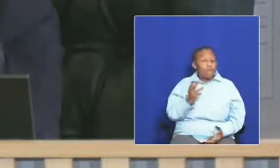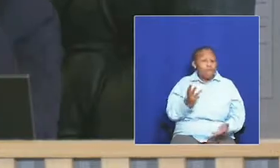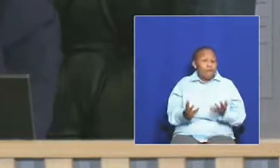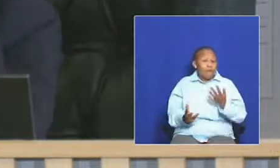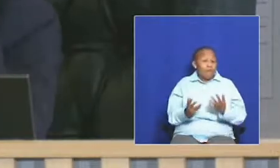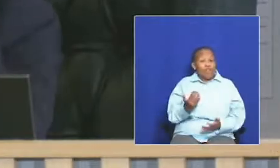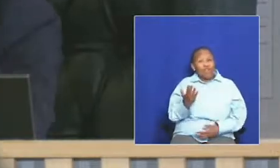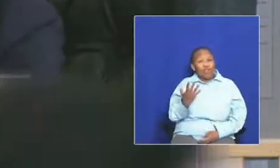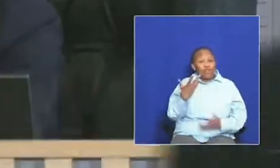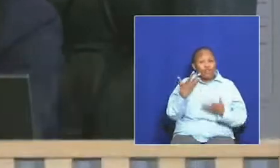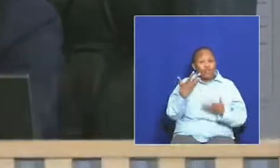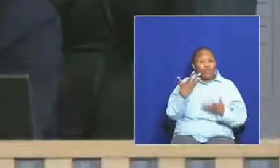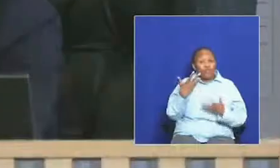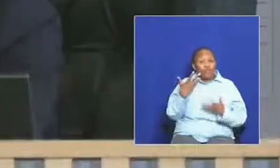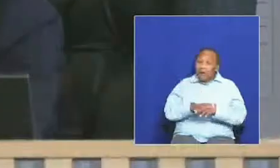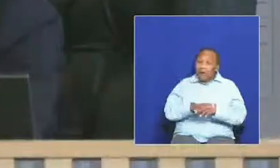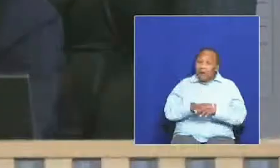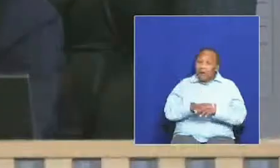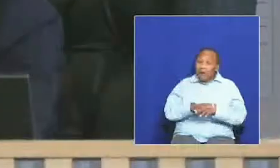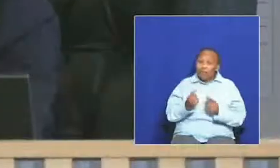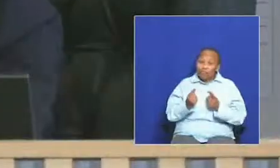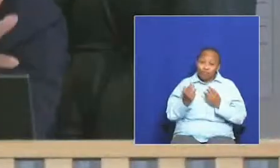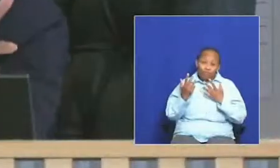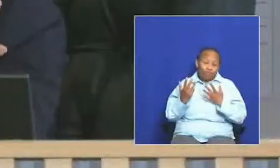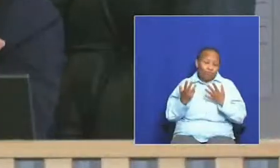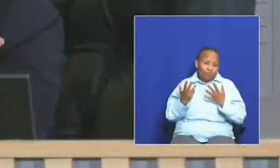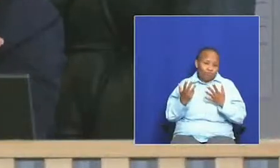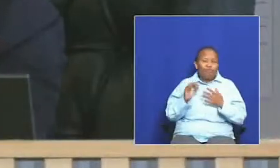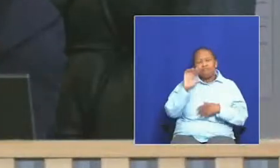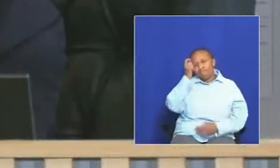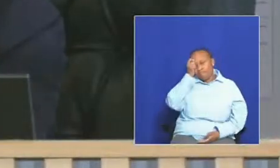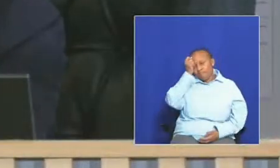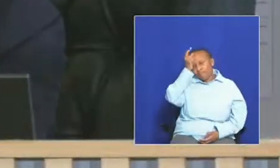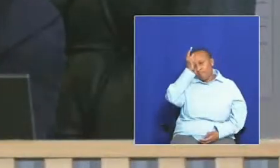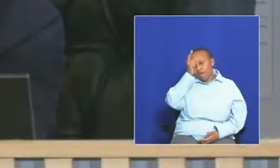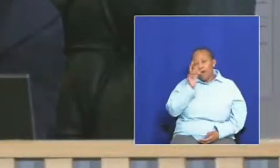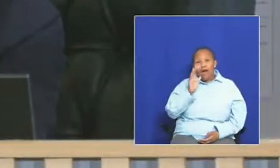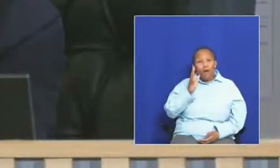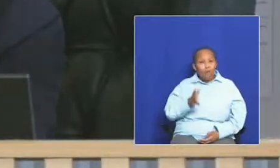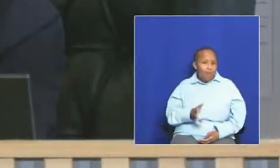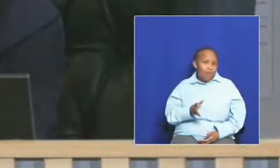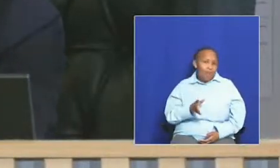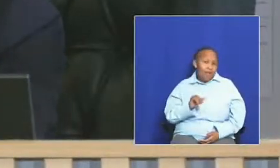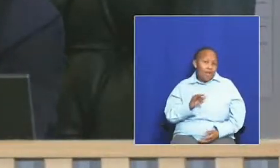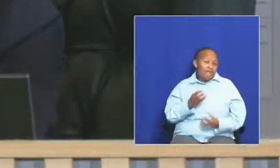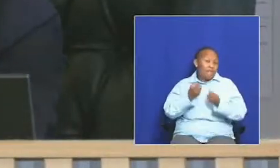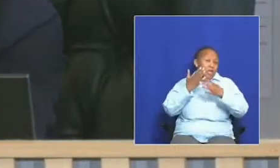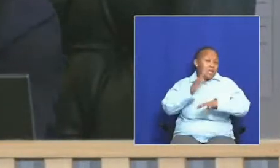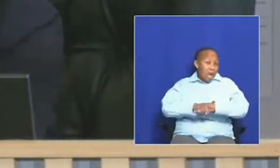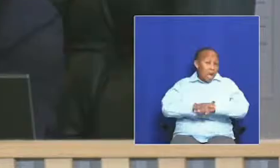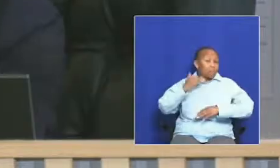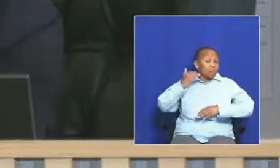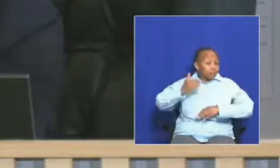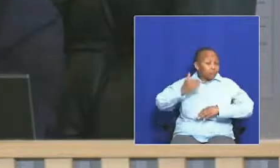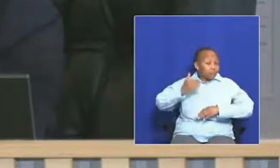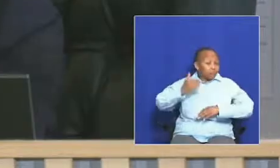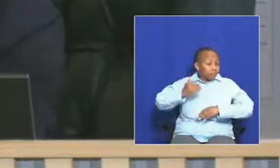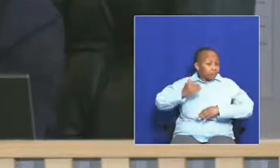many times, understand if this was one that you did, assuming there